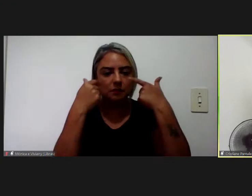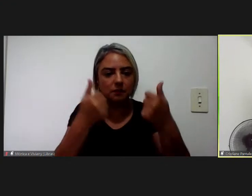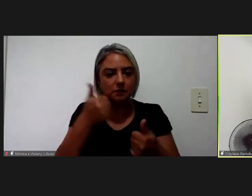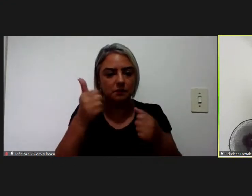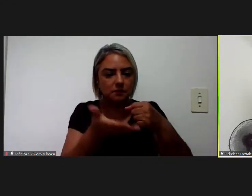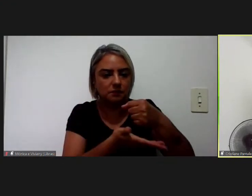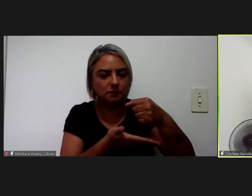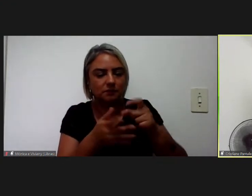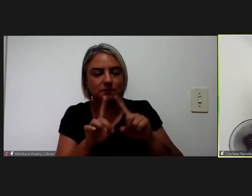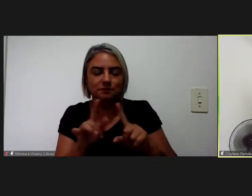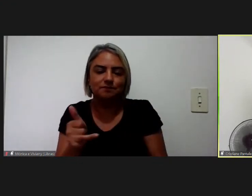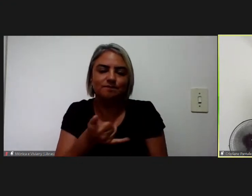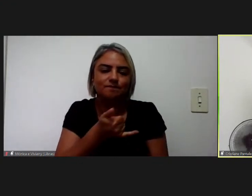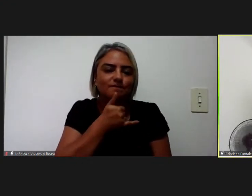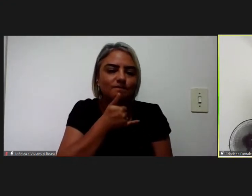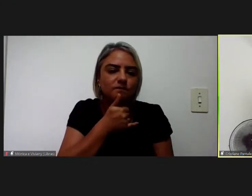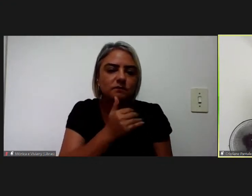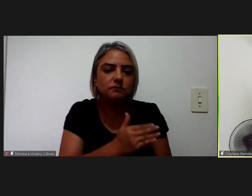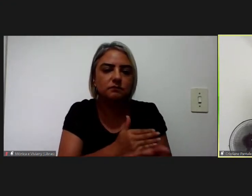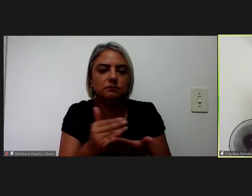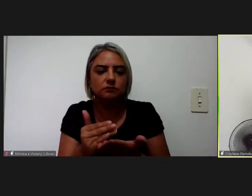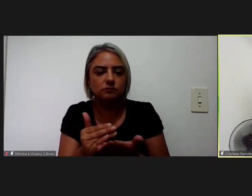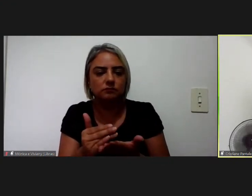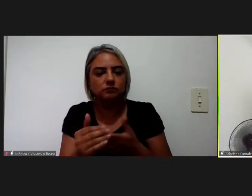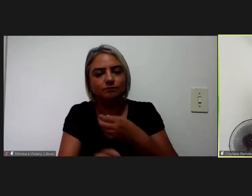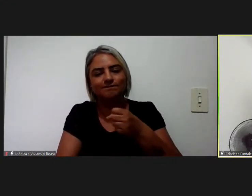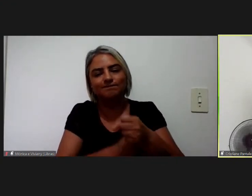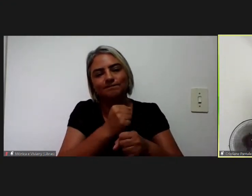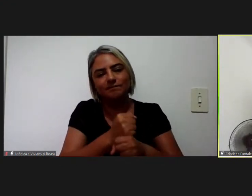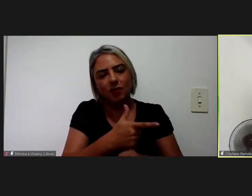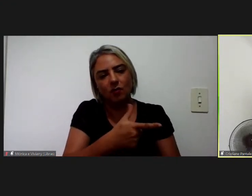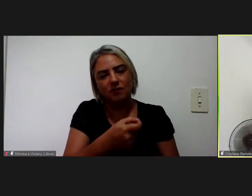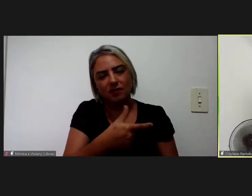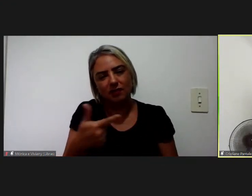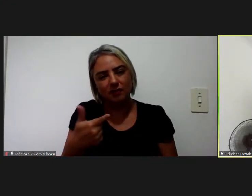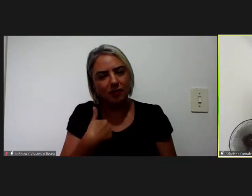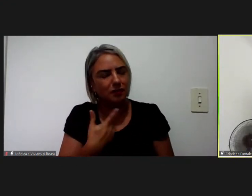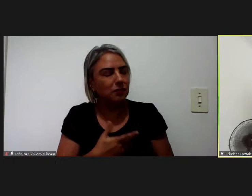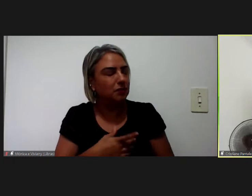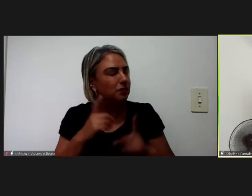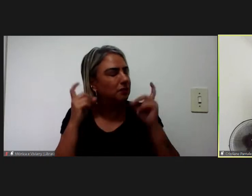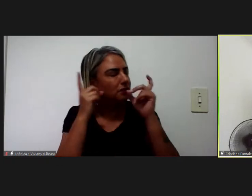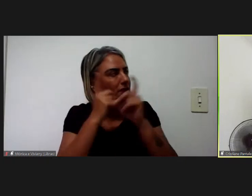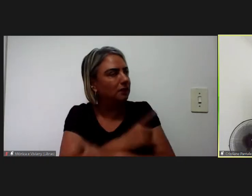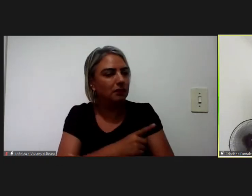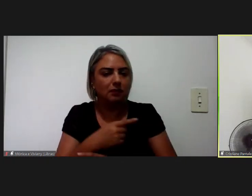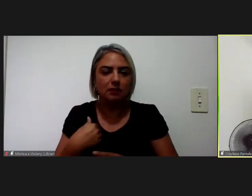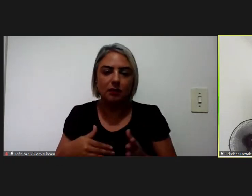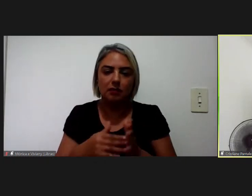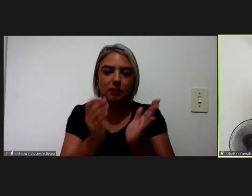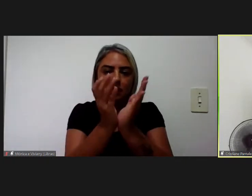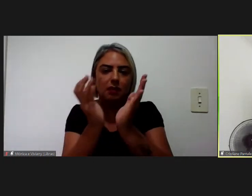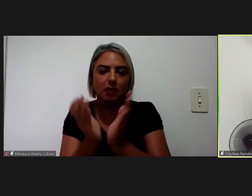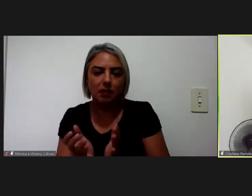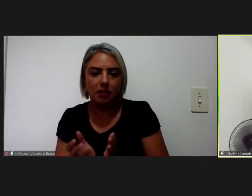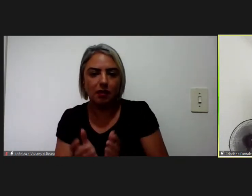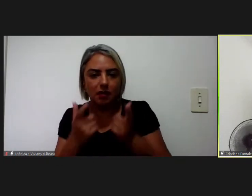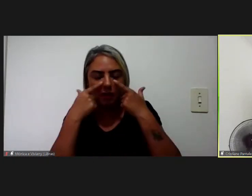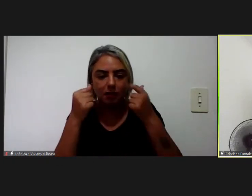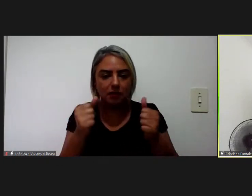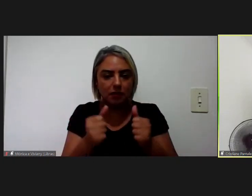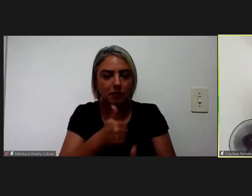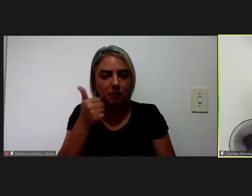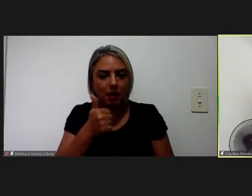with our care. But unfortunately, in the beginning of the year was very difficult with the